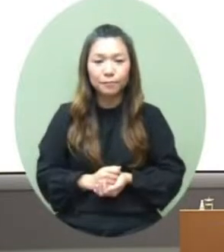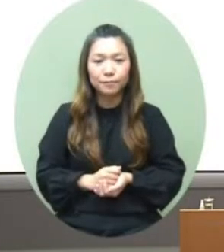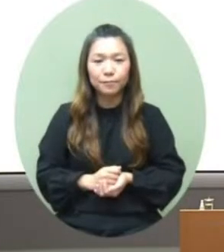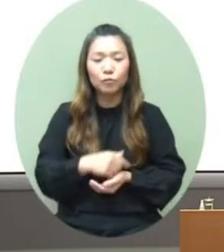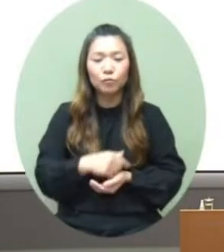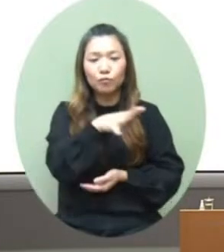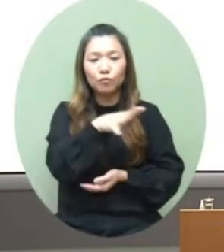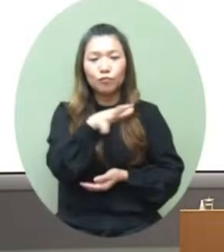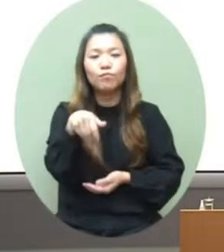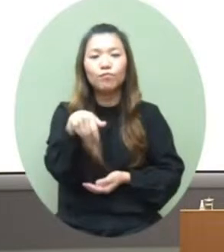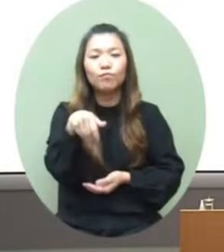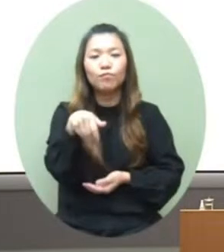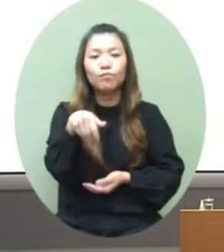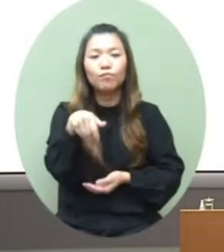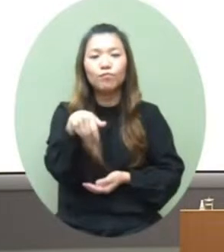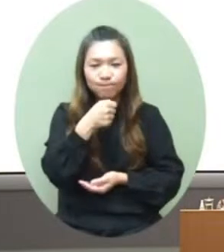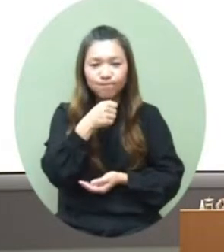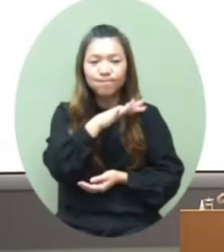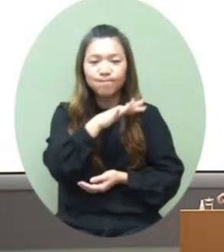Thank you. Is it coming through?